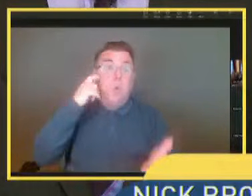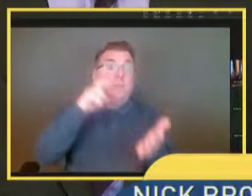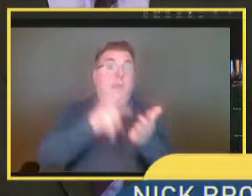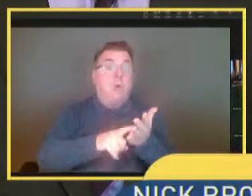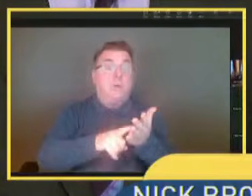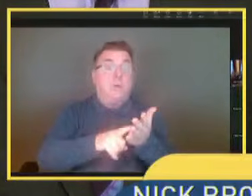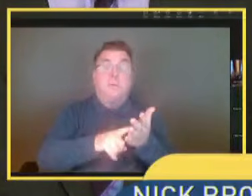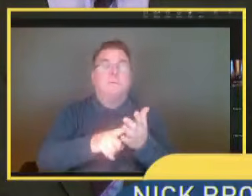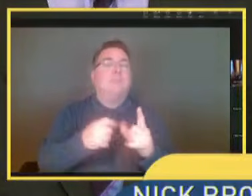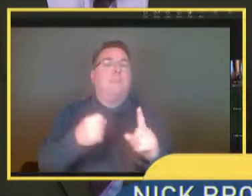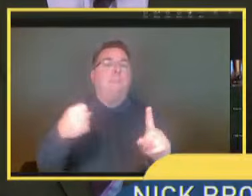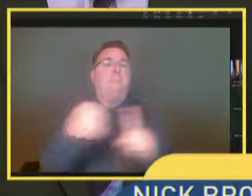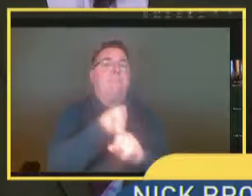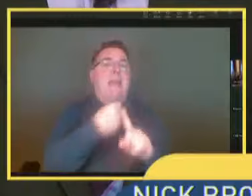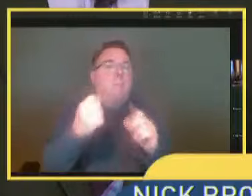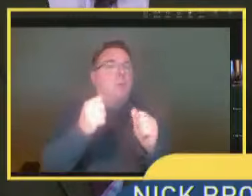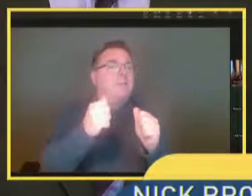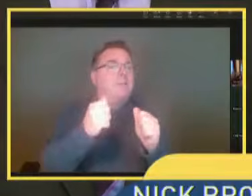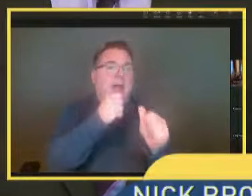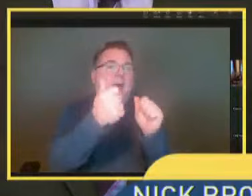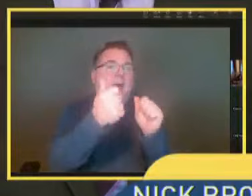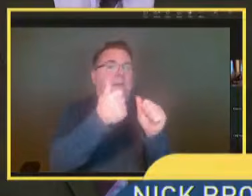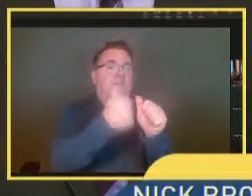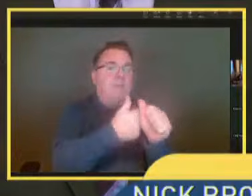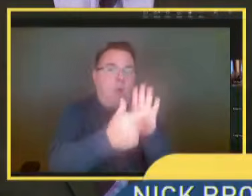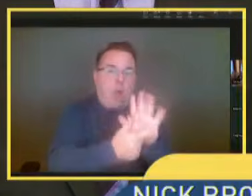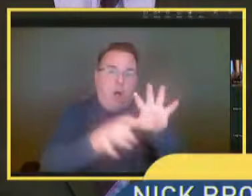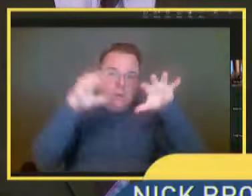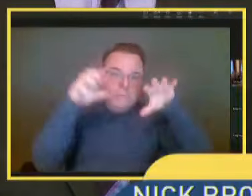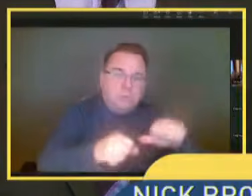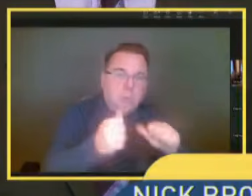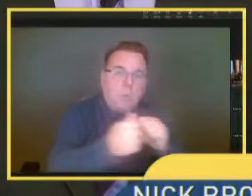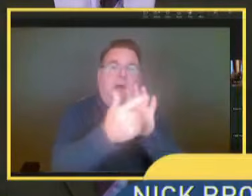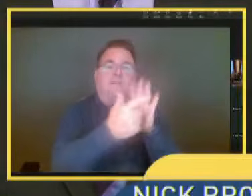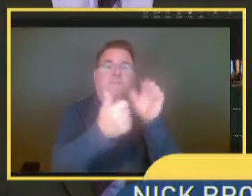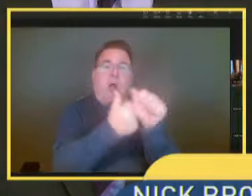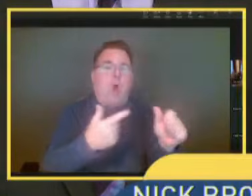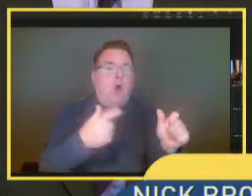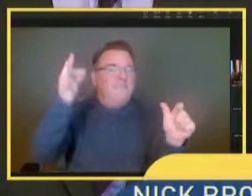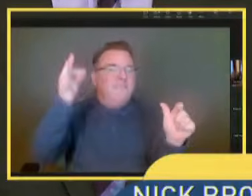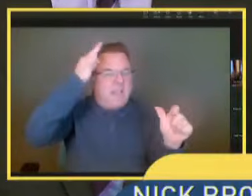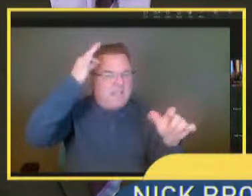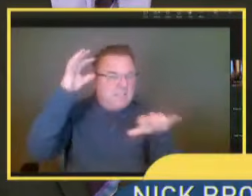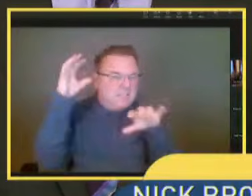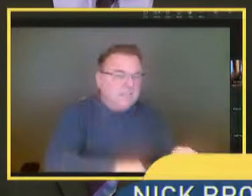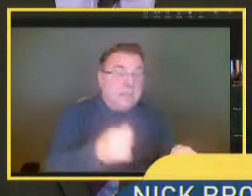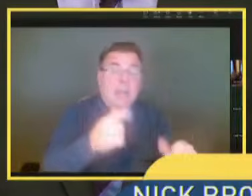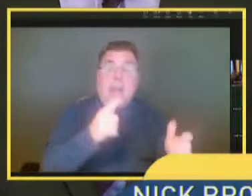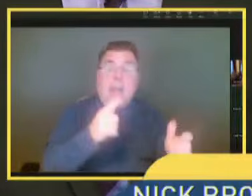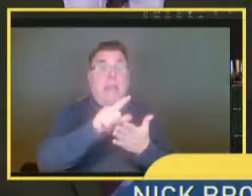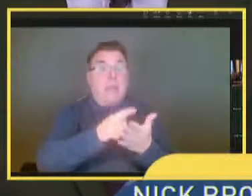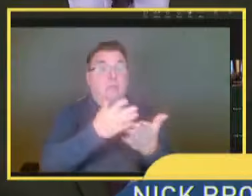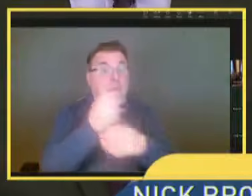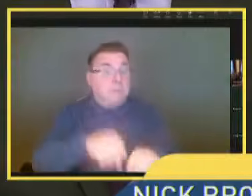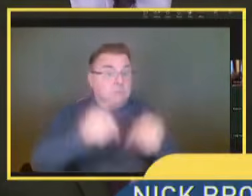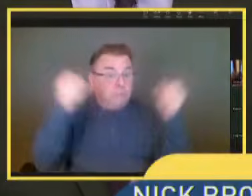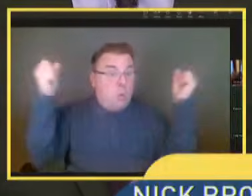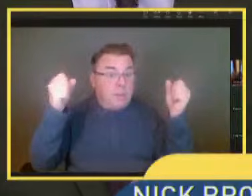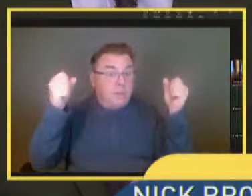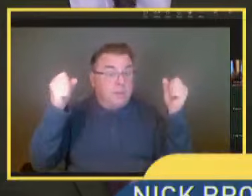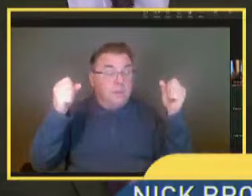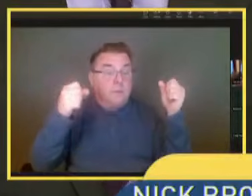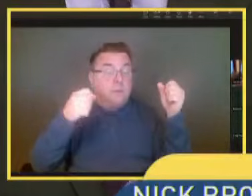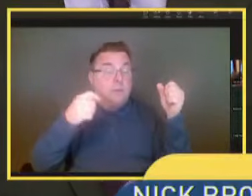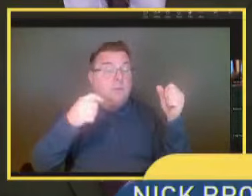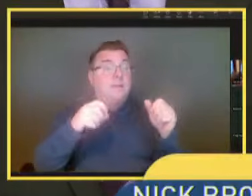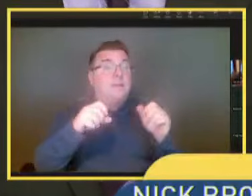assaulted unlawfully or attacked unlawfully or otherwise having their legal rights violated, we do not expect state and